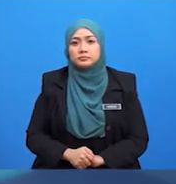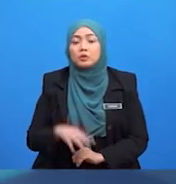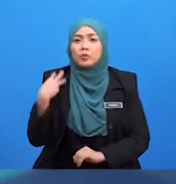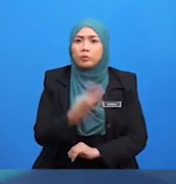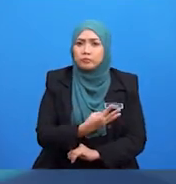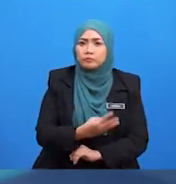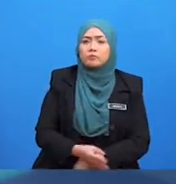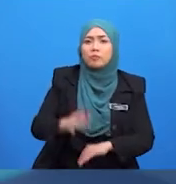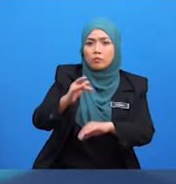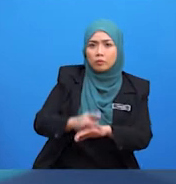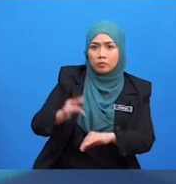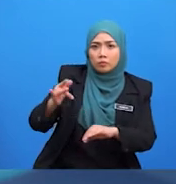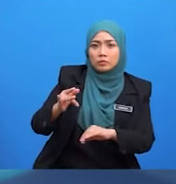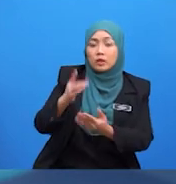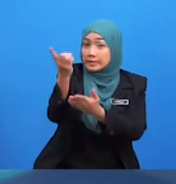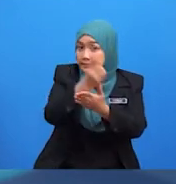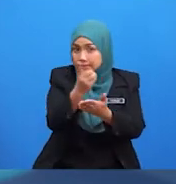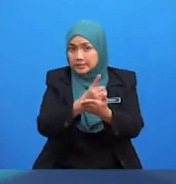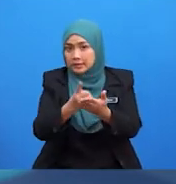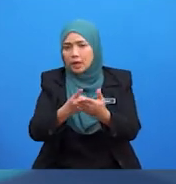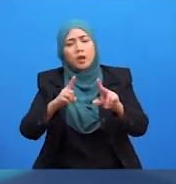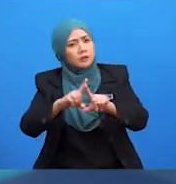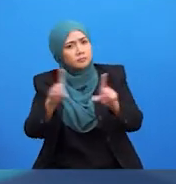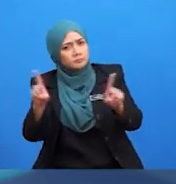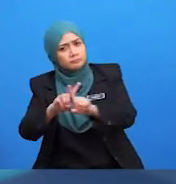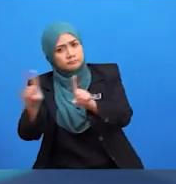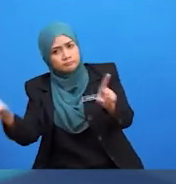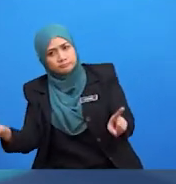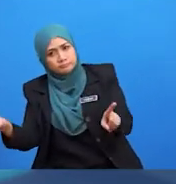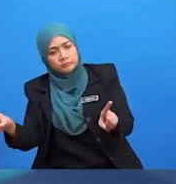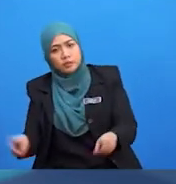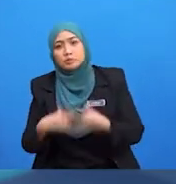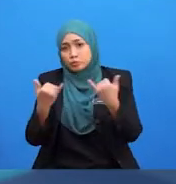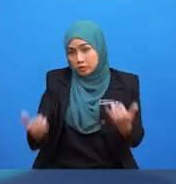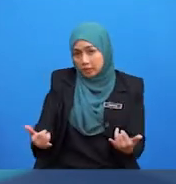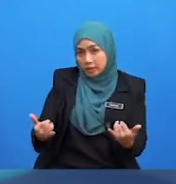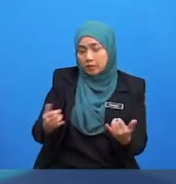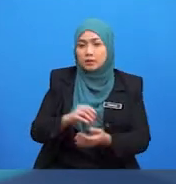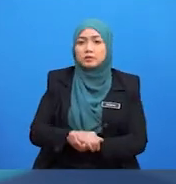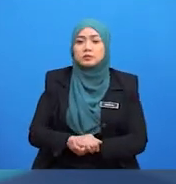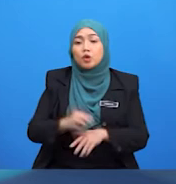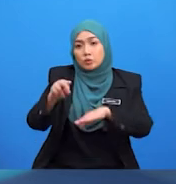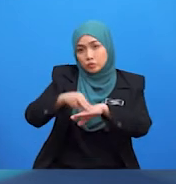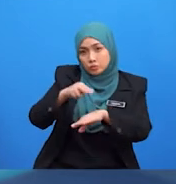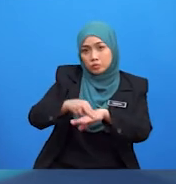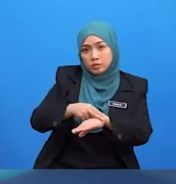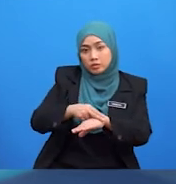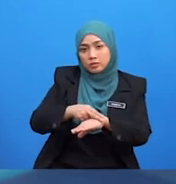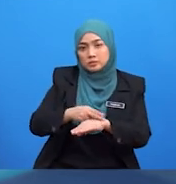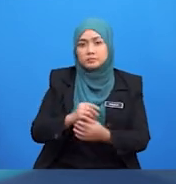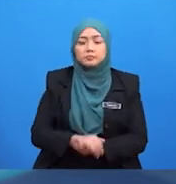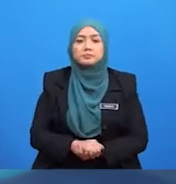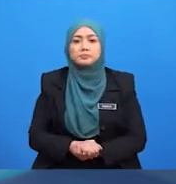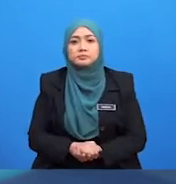The way cars were designed definitely looked different than our common cars today. Don't you think so?